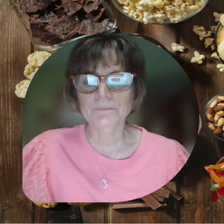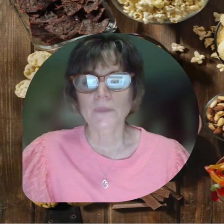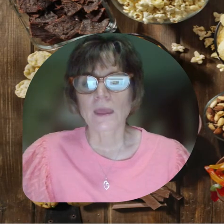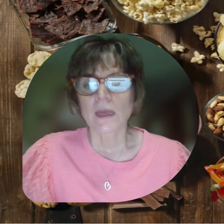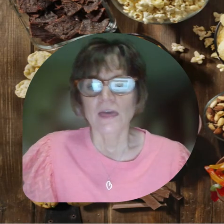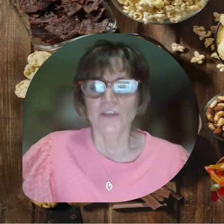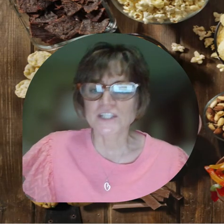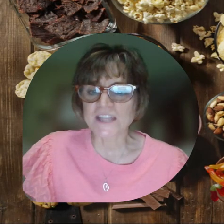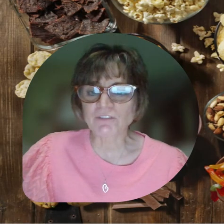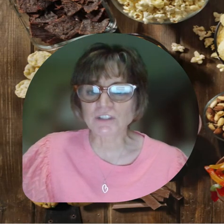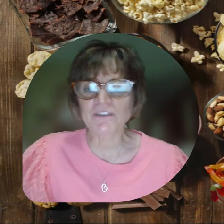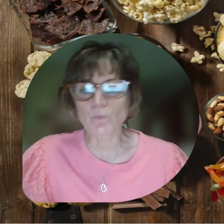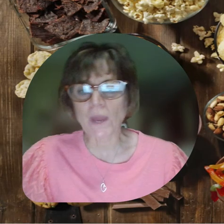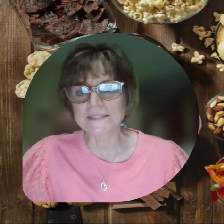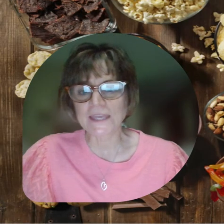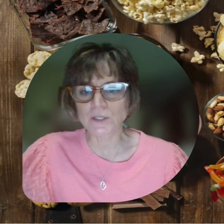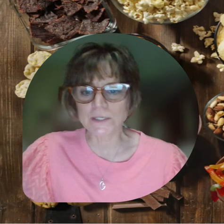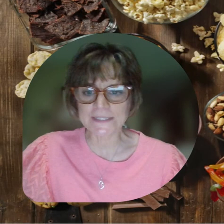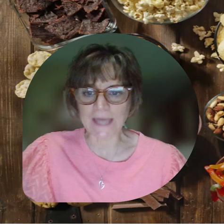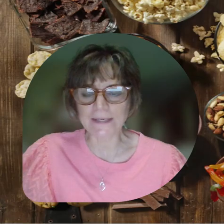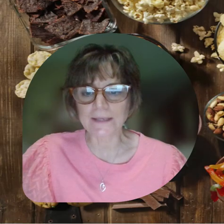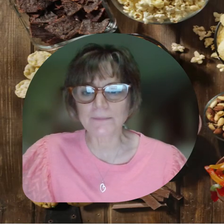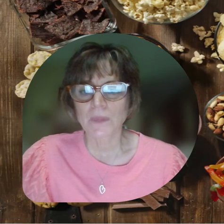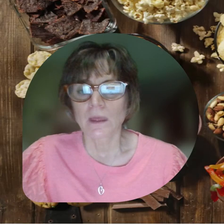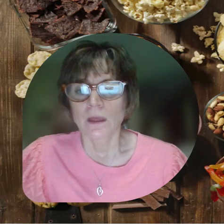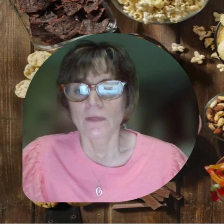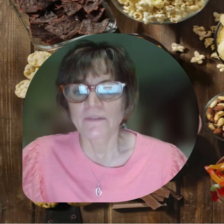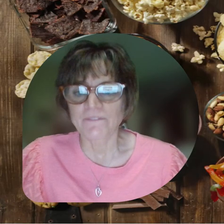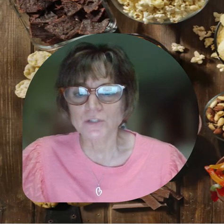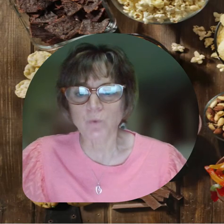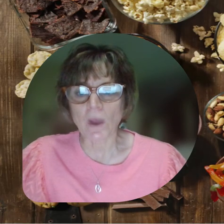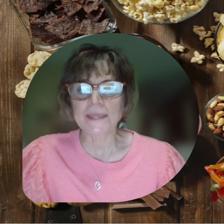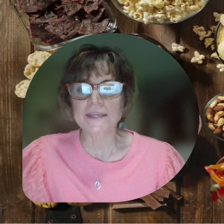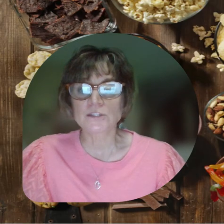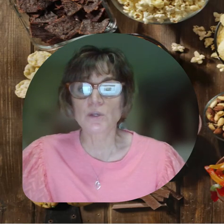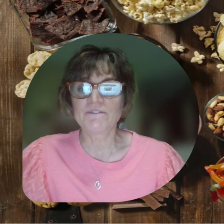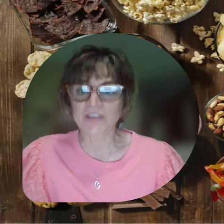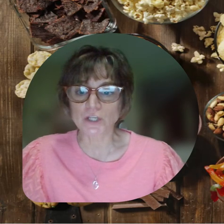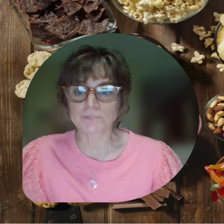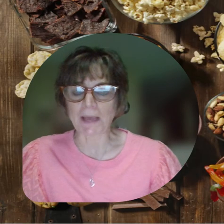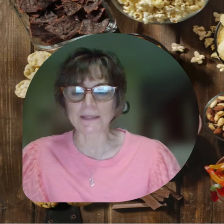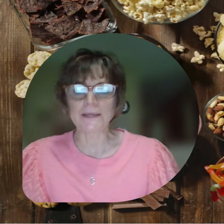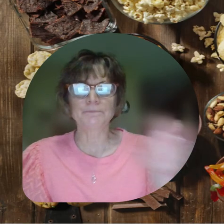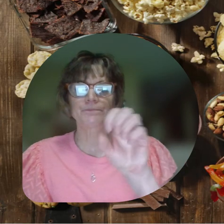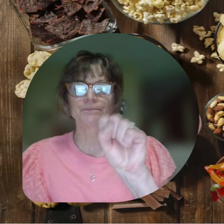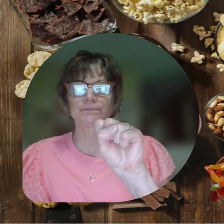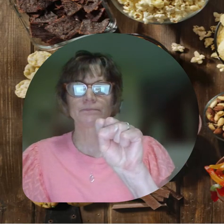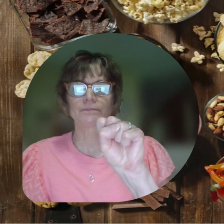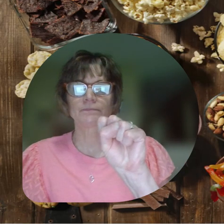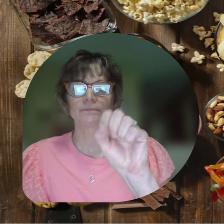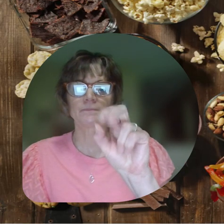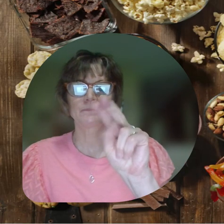Snack. There are several different ways that you can sign it. The first way is you can fingerspell it.